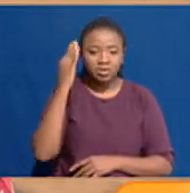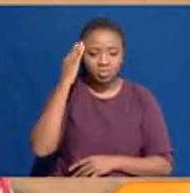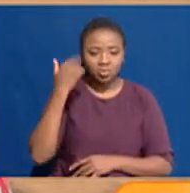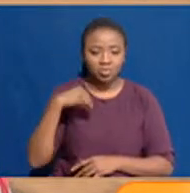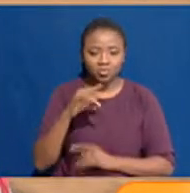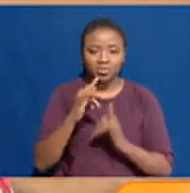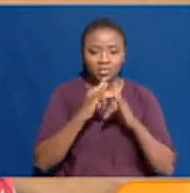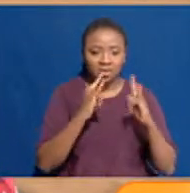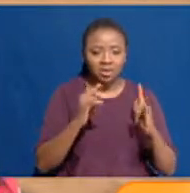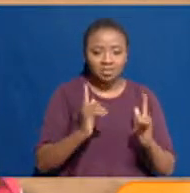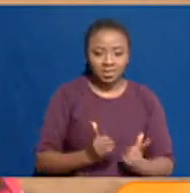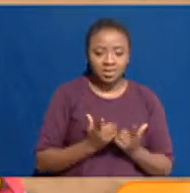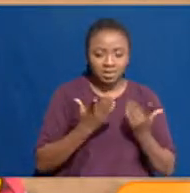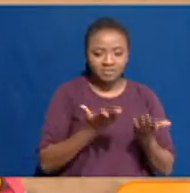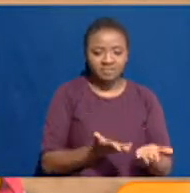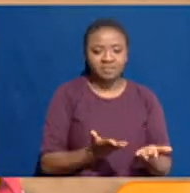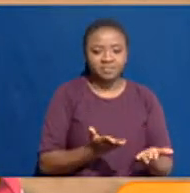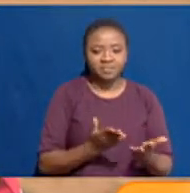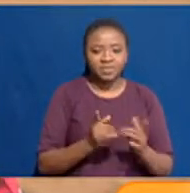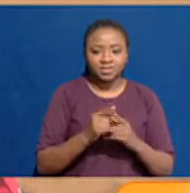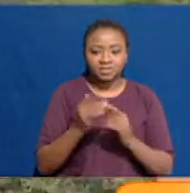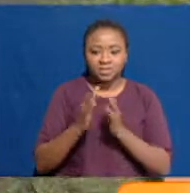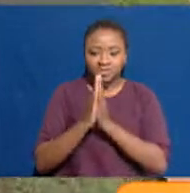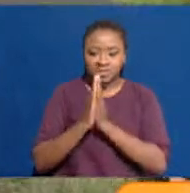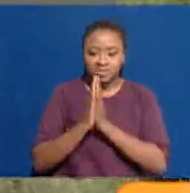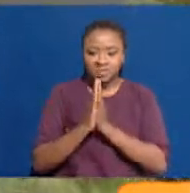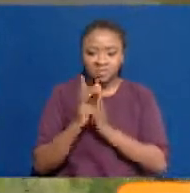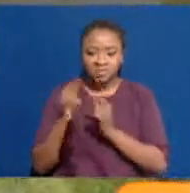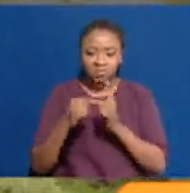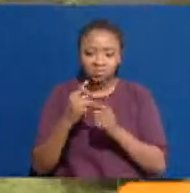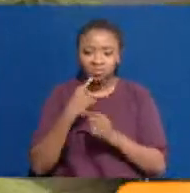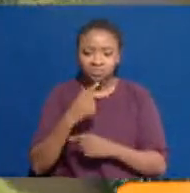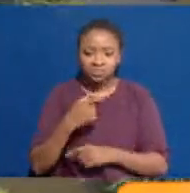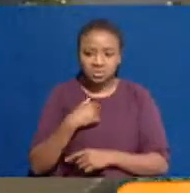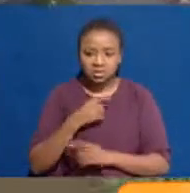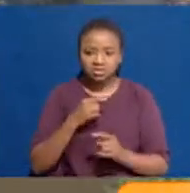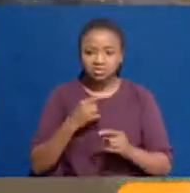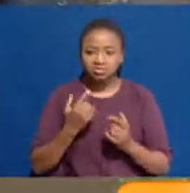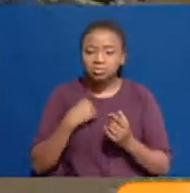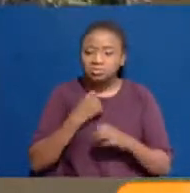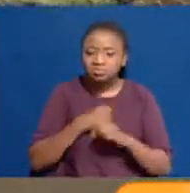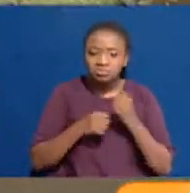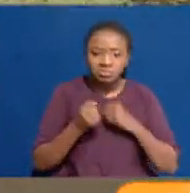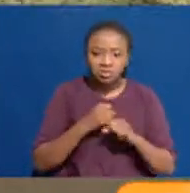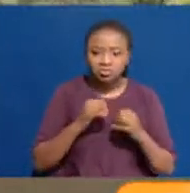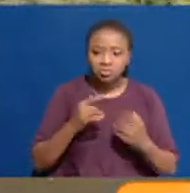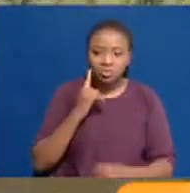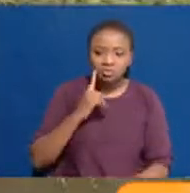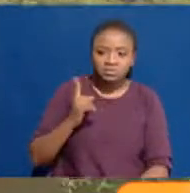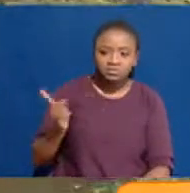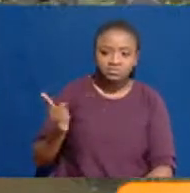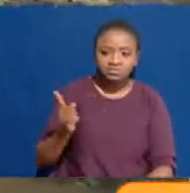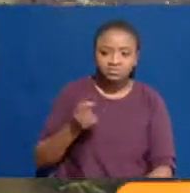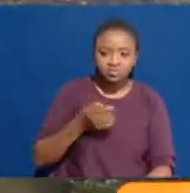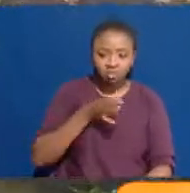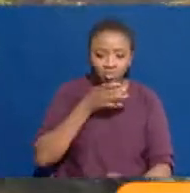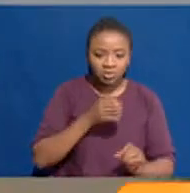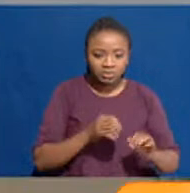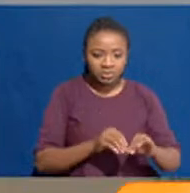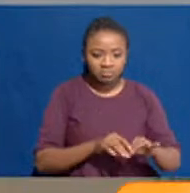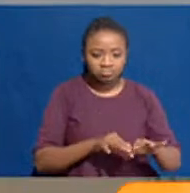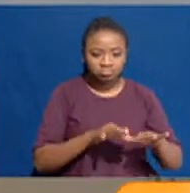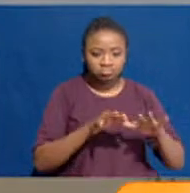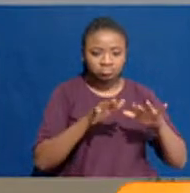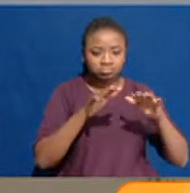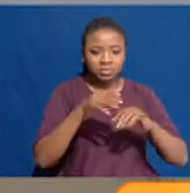Sasa tunaomba tu watujue na watuambie kenye tutafanya. Lake Baringo has expanded by more than double its original